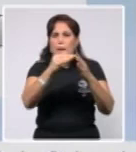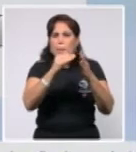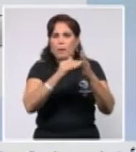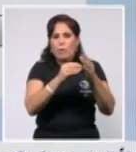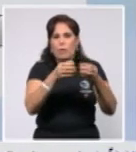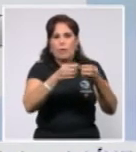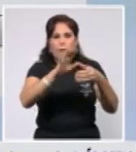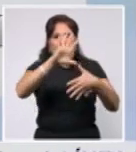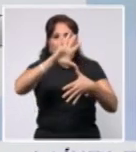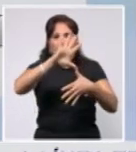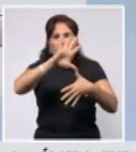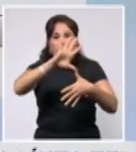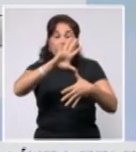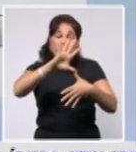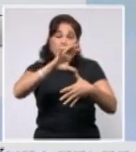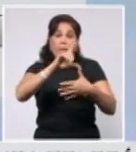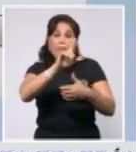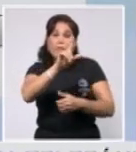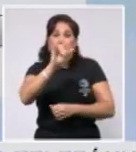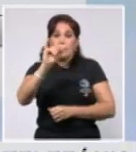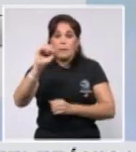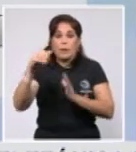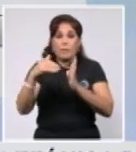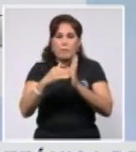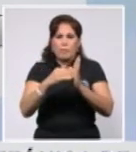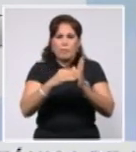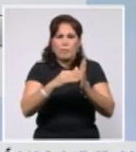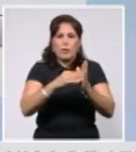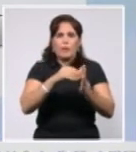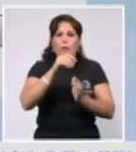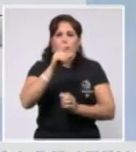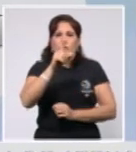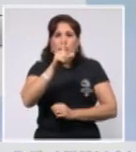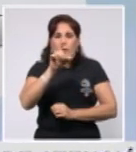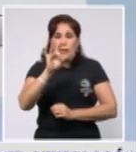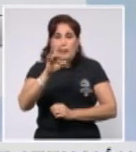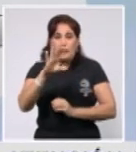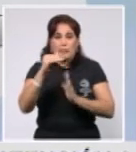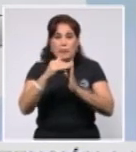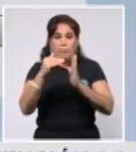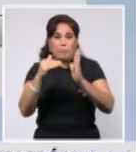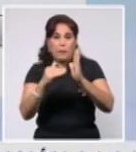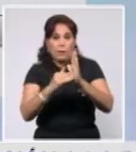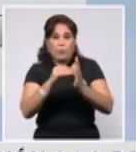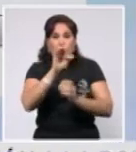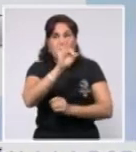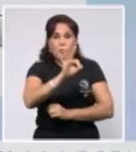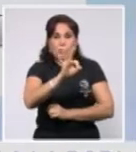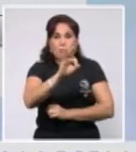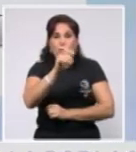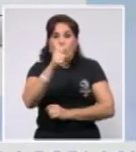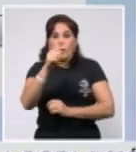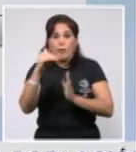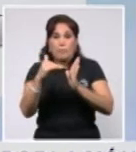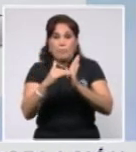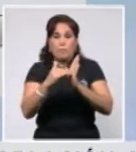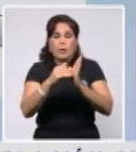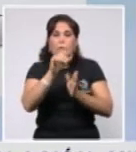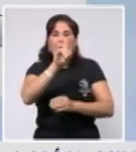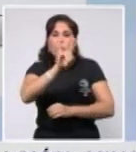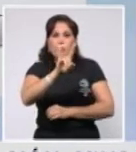15,810,903 people to have been diagnosed with the virus. Meanwhile, 2,006 people died